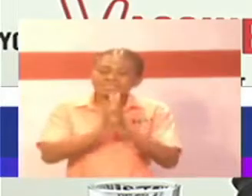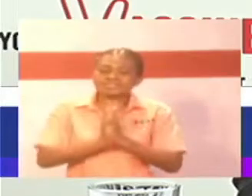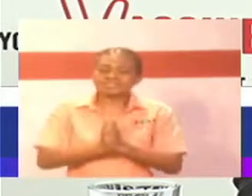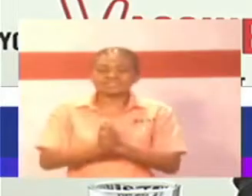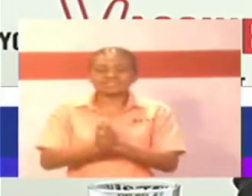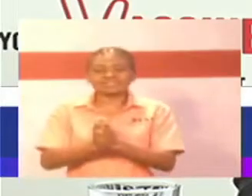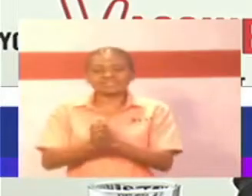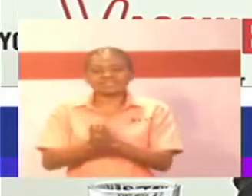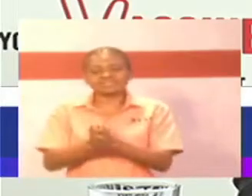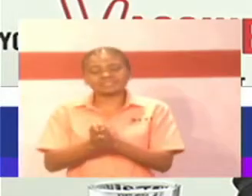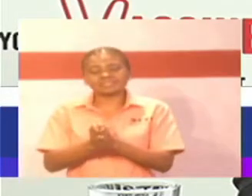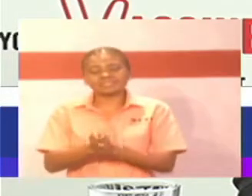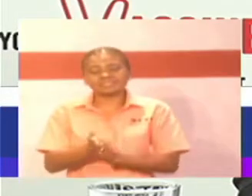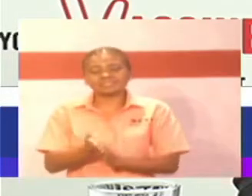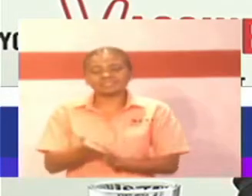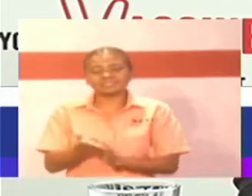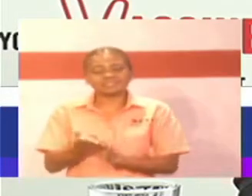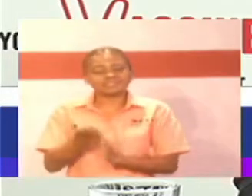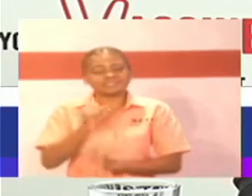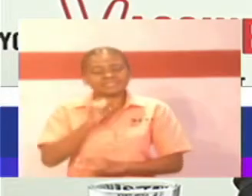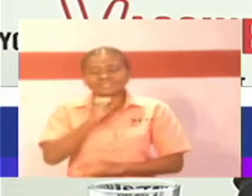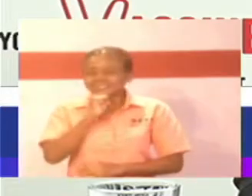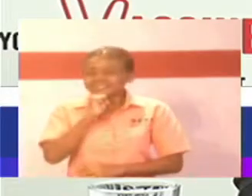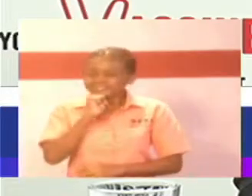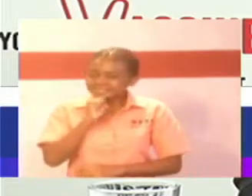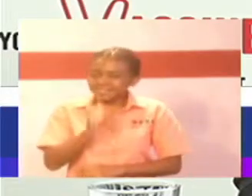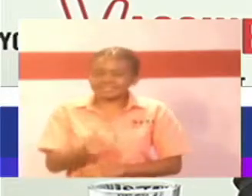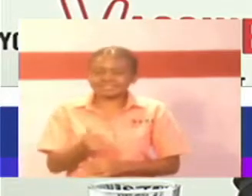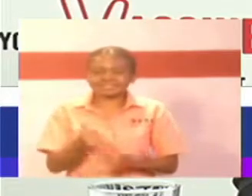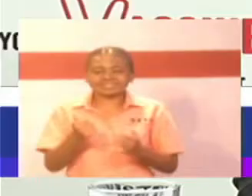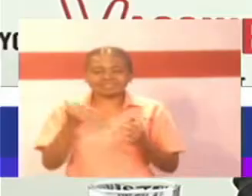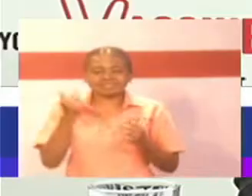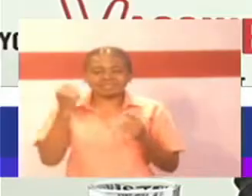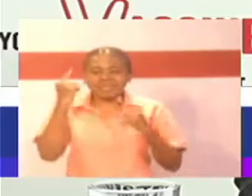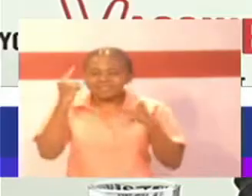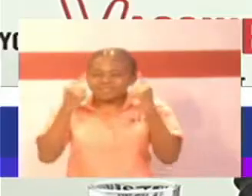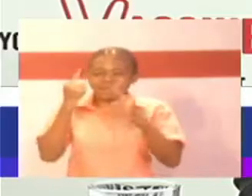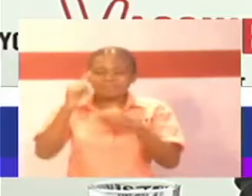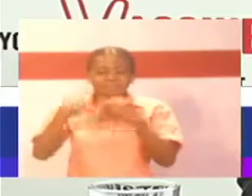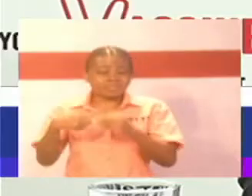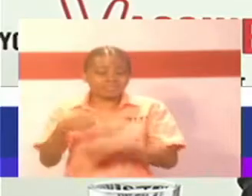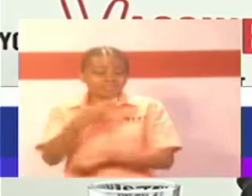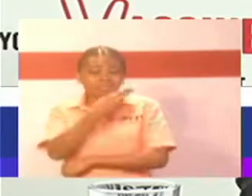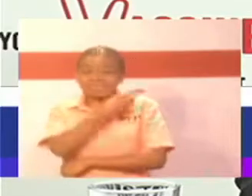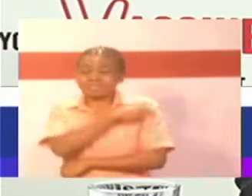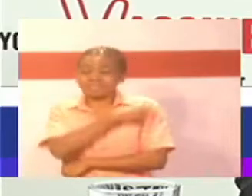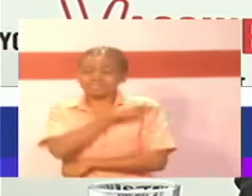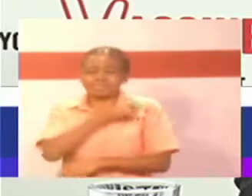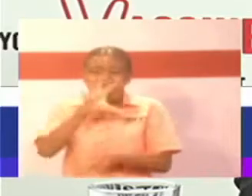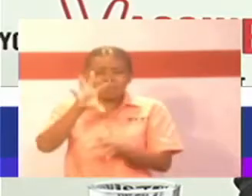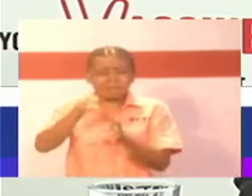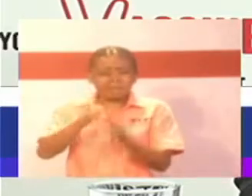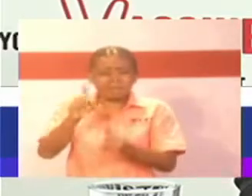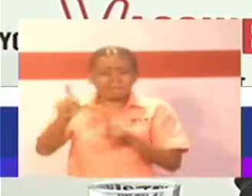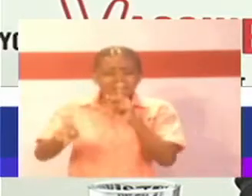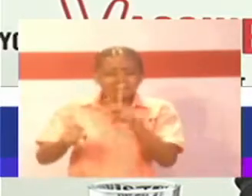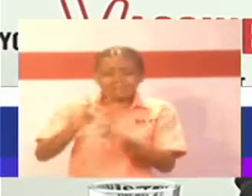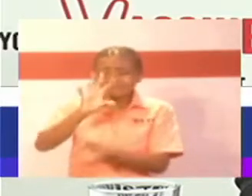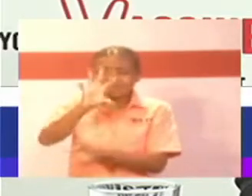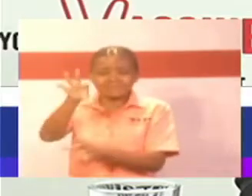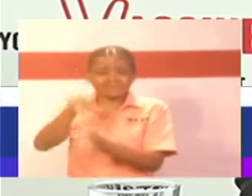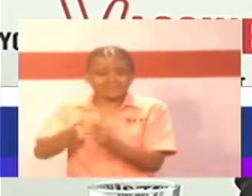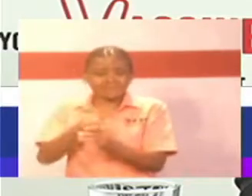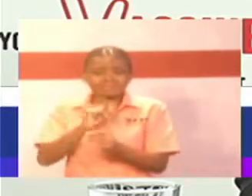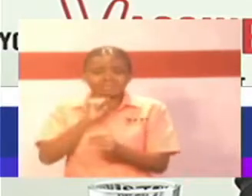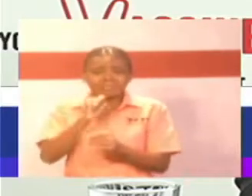comforted by the overall hospital occupancy levels, which at this point have been consistently